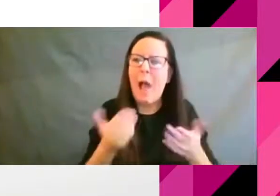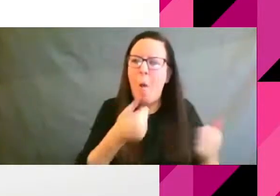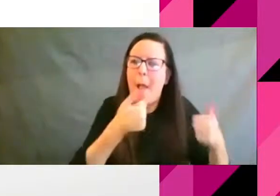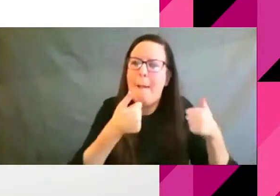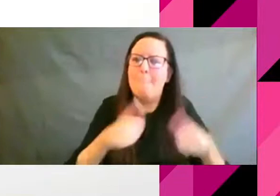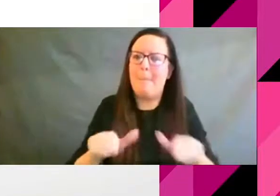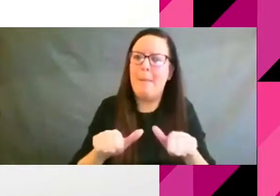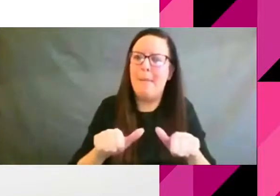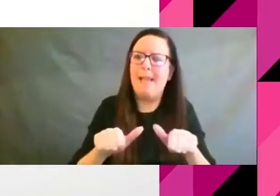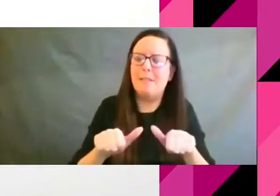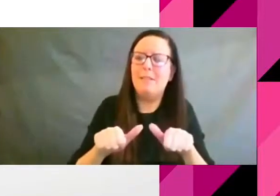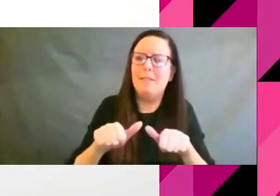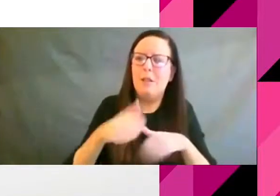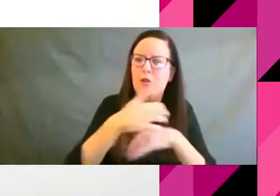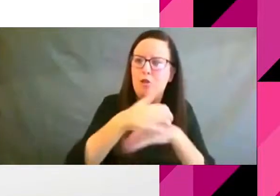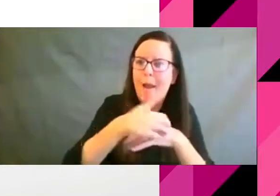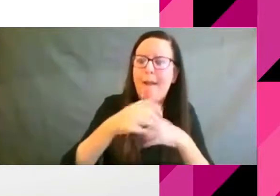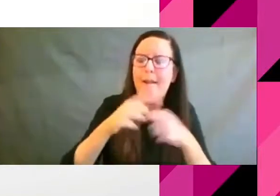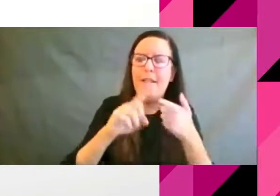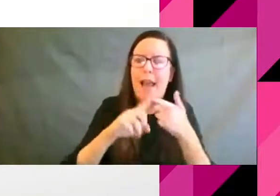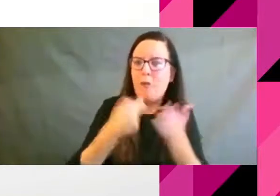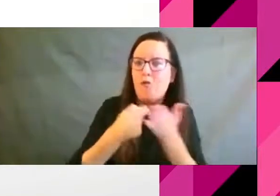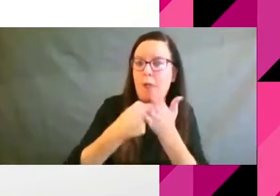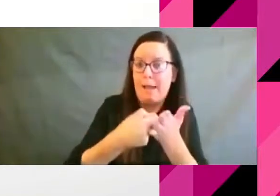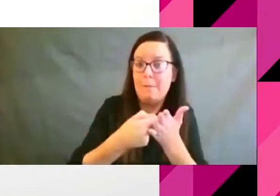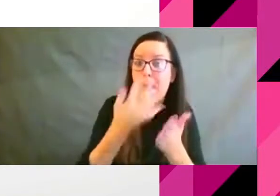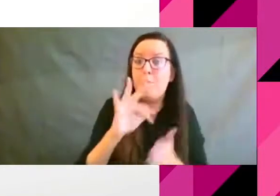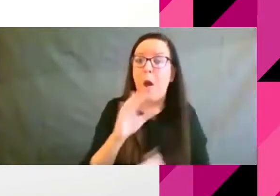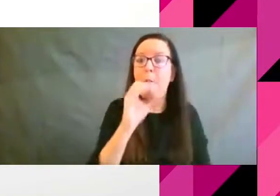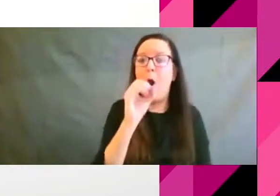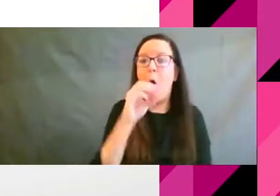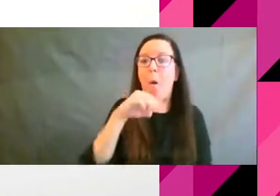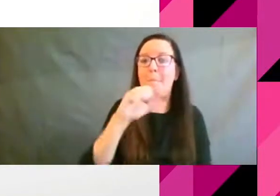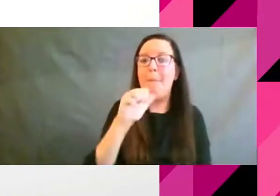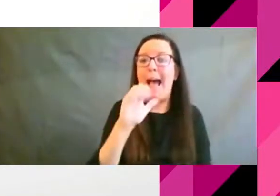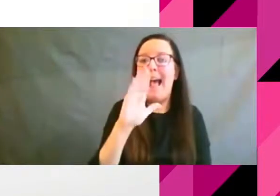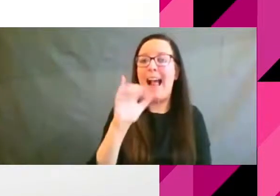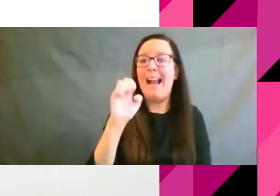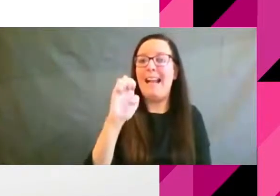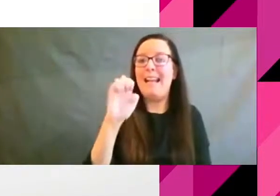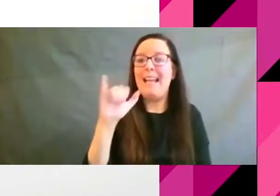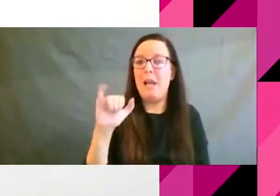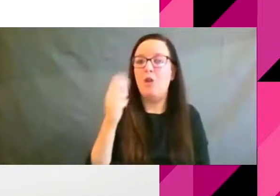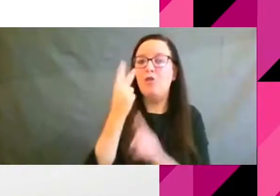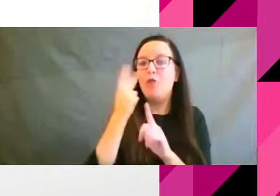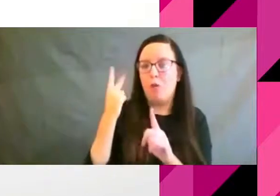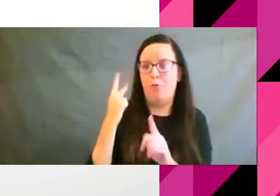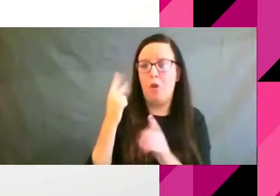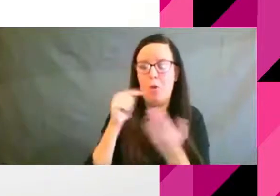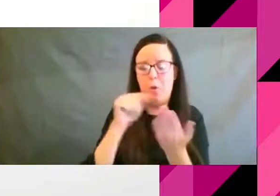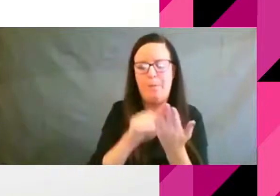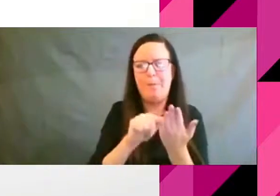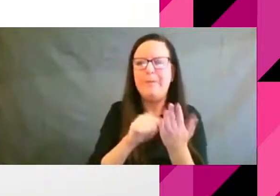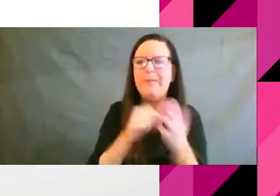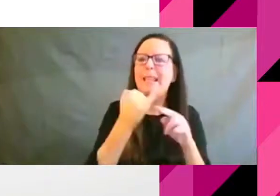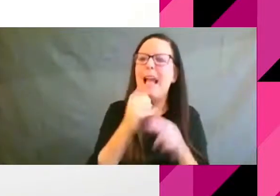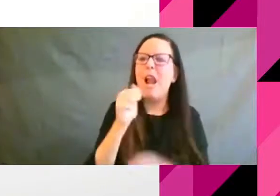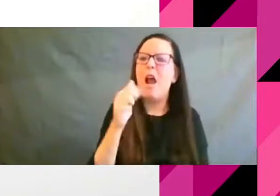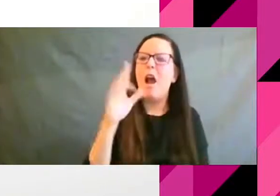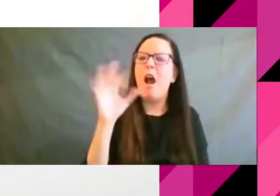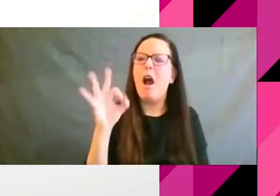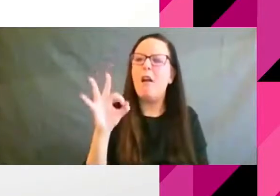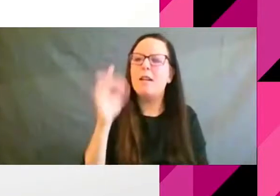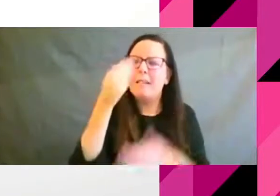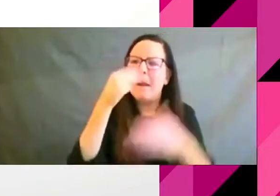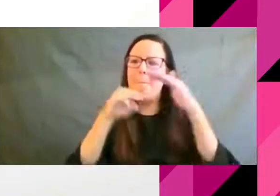being drafted for the recommendations coming out of the O'Malley Review. As some of you may be aware, in August, my colleague, the Minister for Justice,